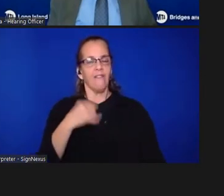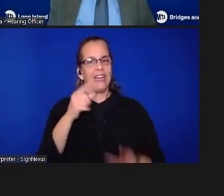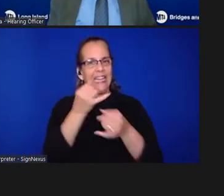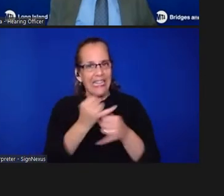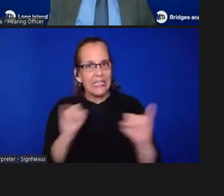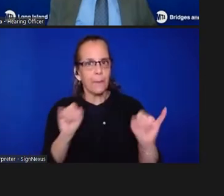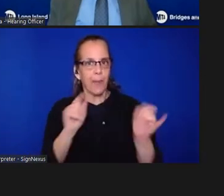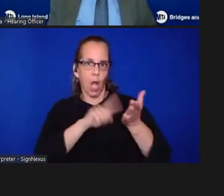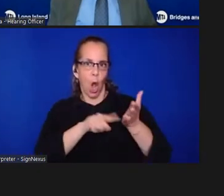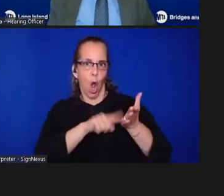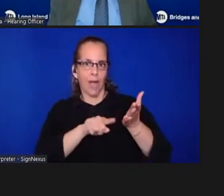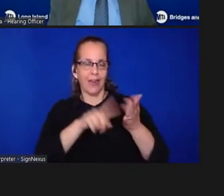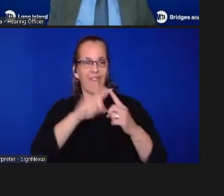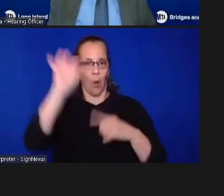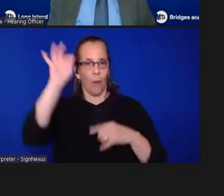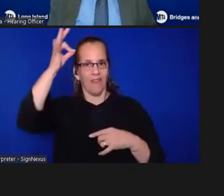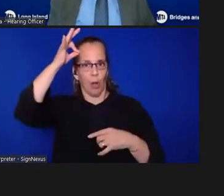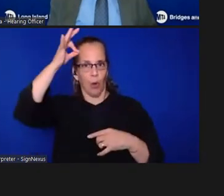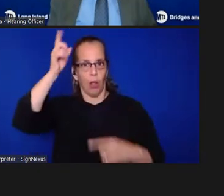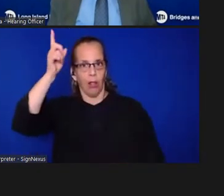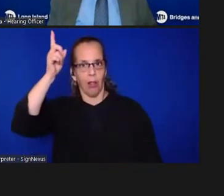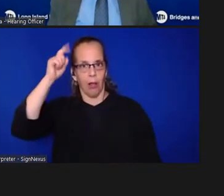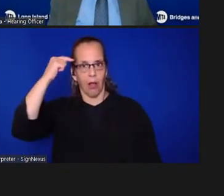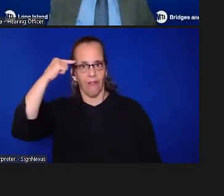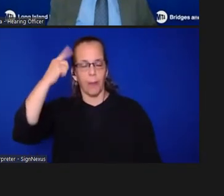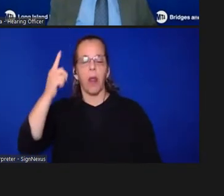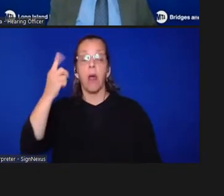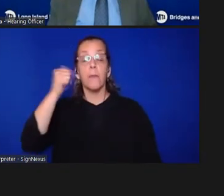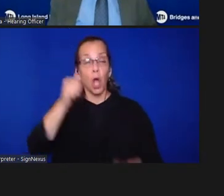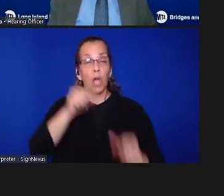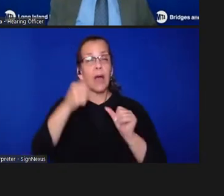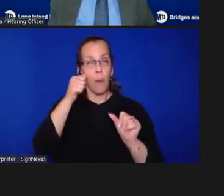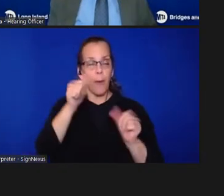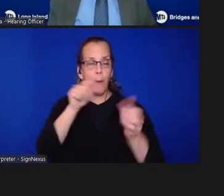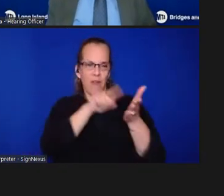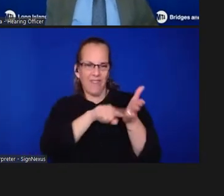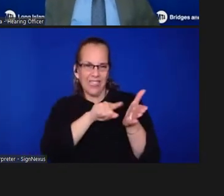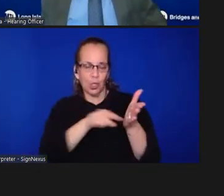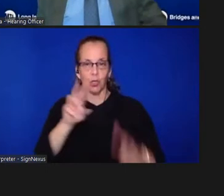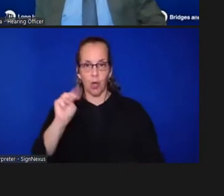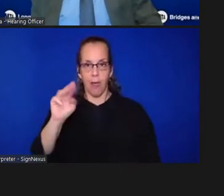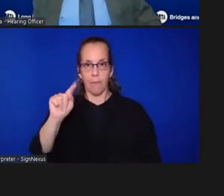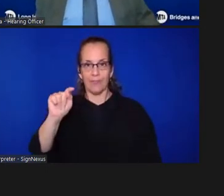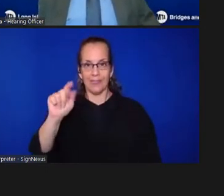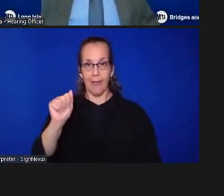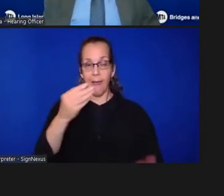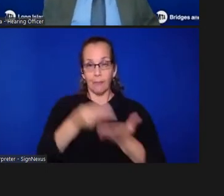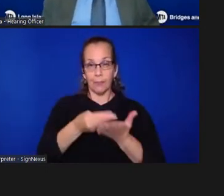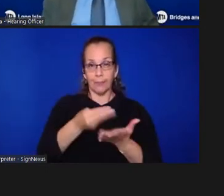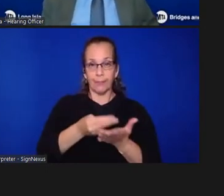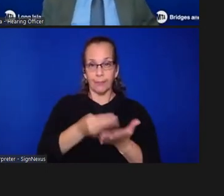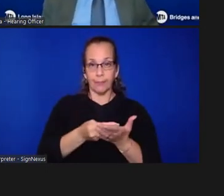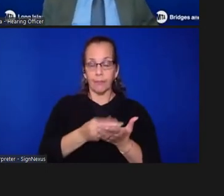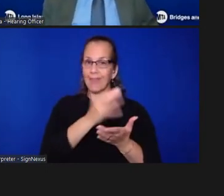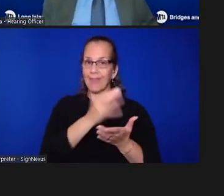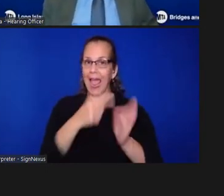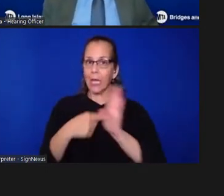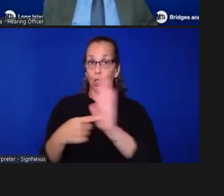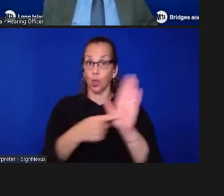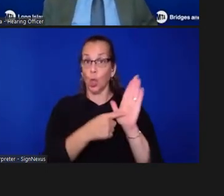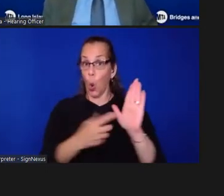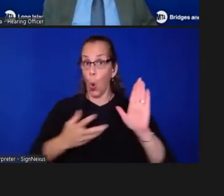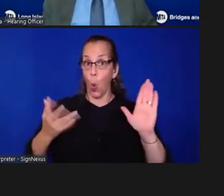government because I can remember a time there was an investigation into the mta's finances and a reveal that you had